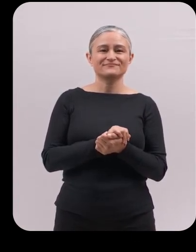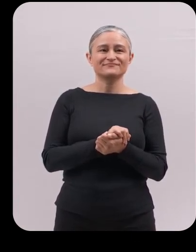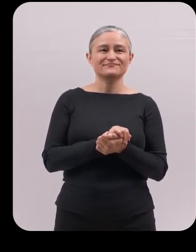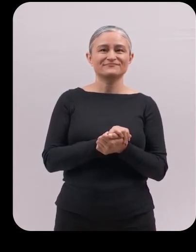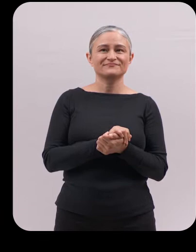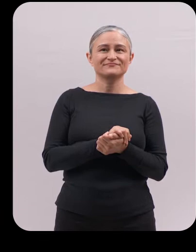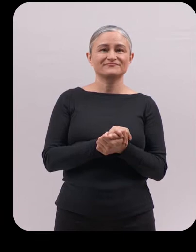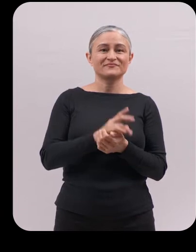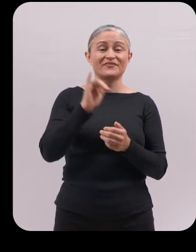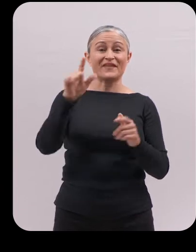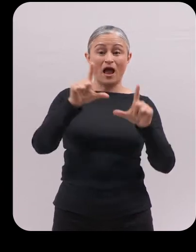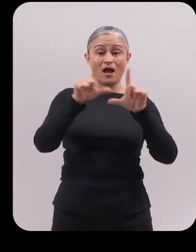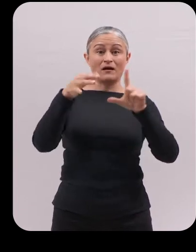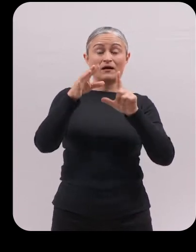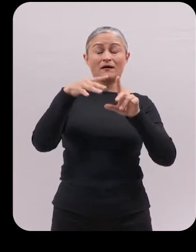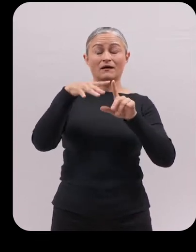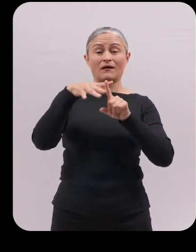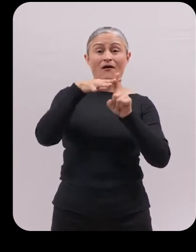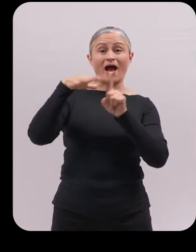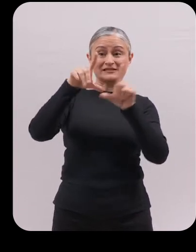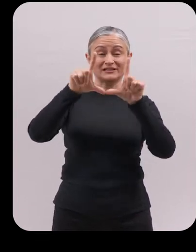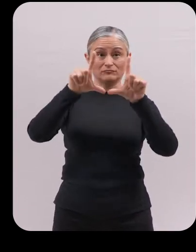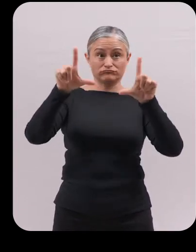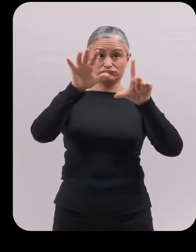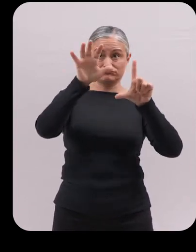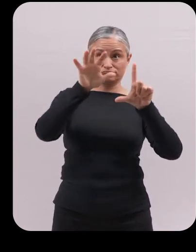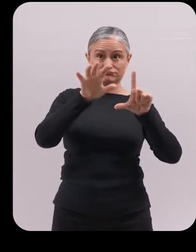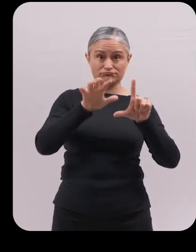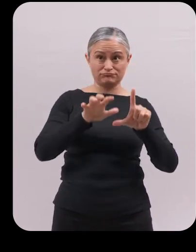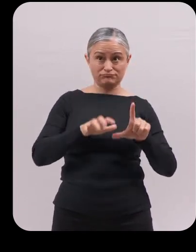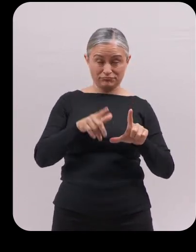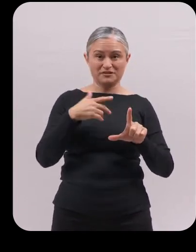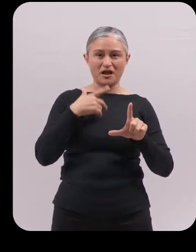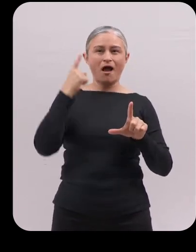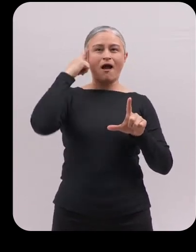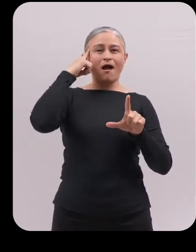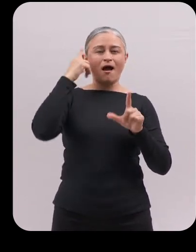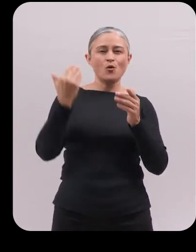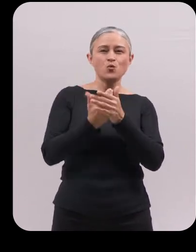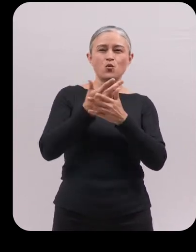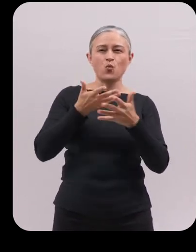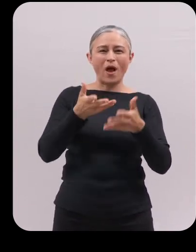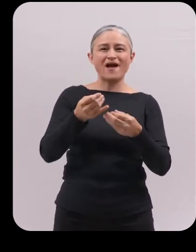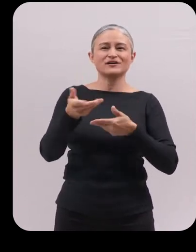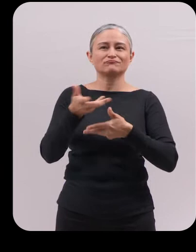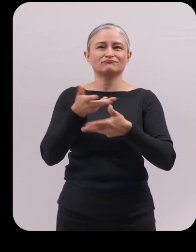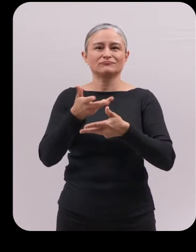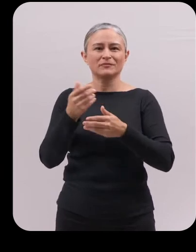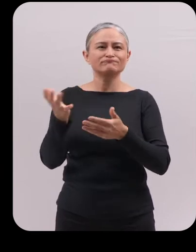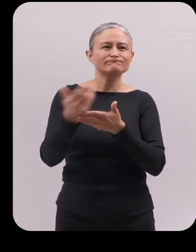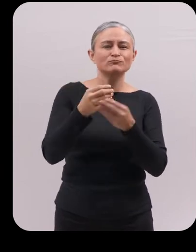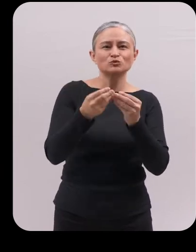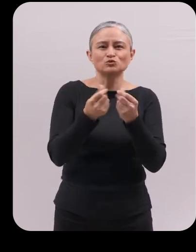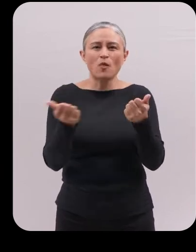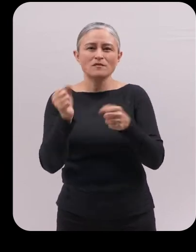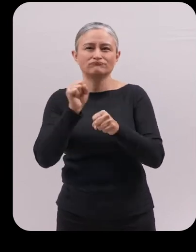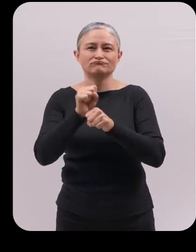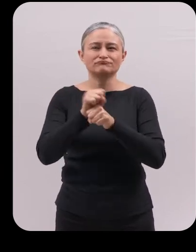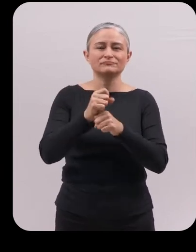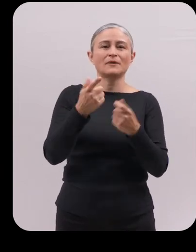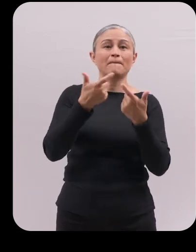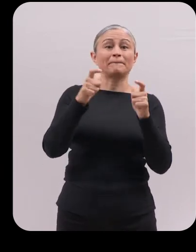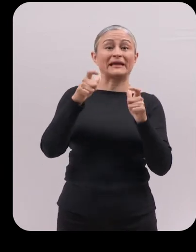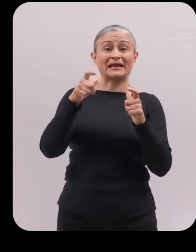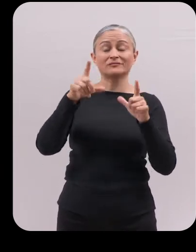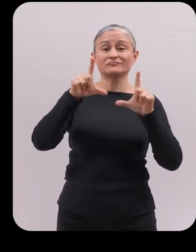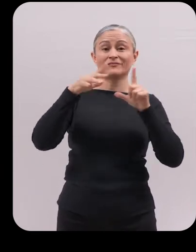As context windows grow, we're discovering new ways to interact with models to solve tasks. Huge context windows unlock